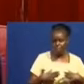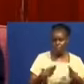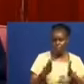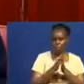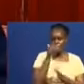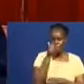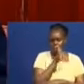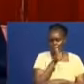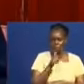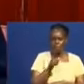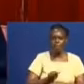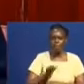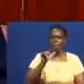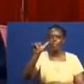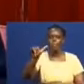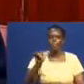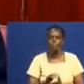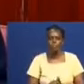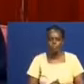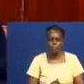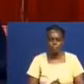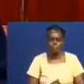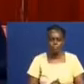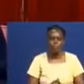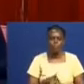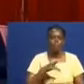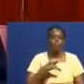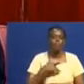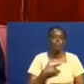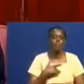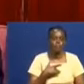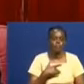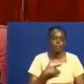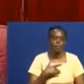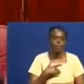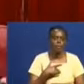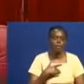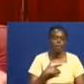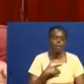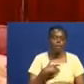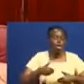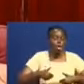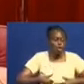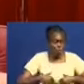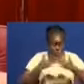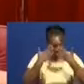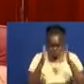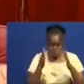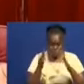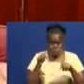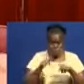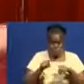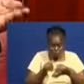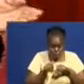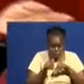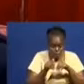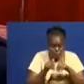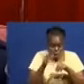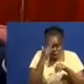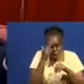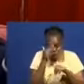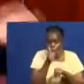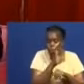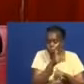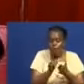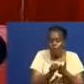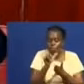private jet. And you assume that the Gen Zs don't know. These days they track you. They can know which